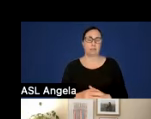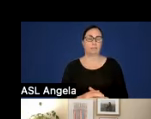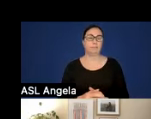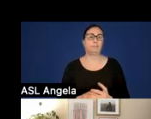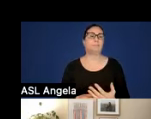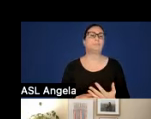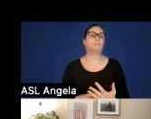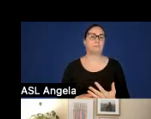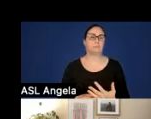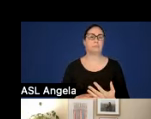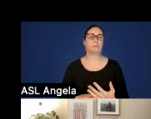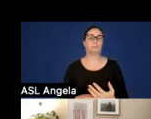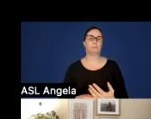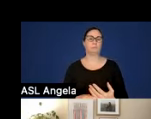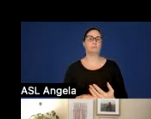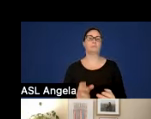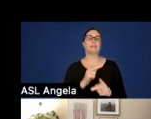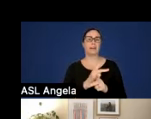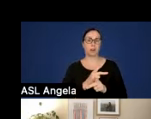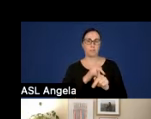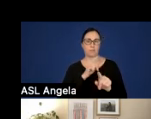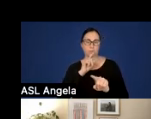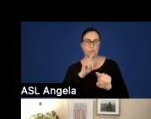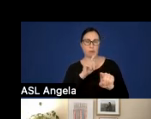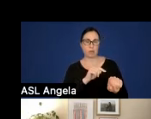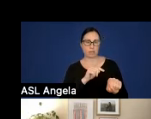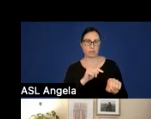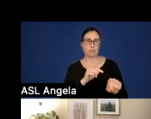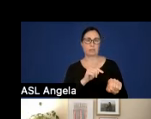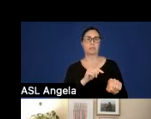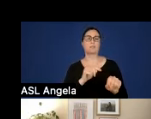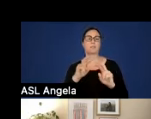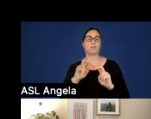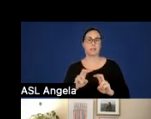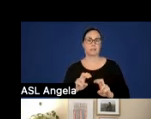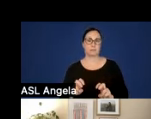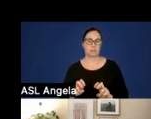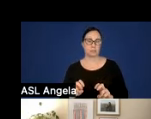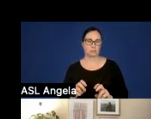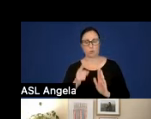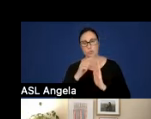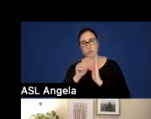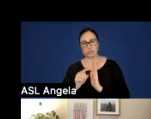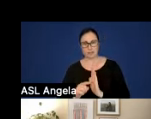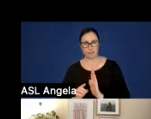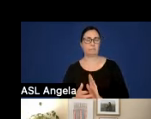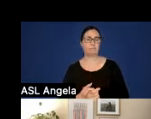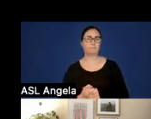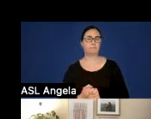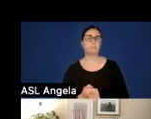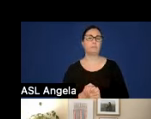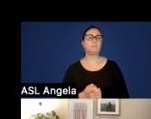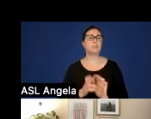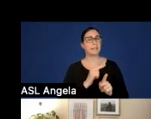They might assess the caregiver's response to the assessment. So if the caregiver or family member viewed